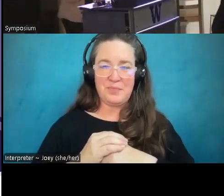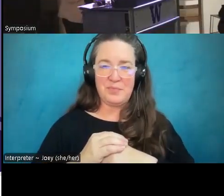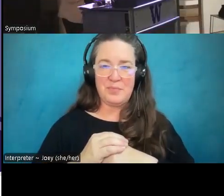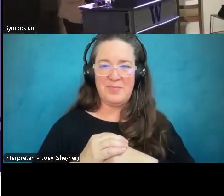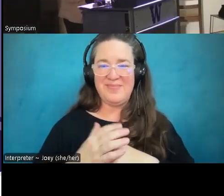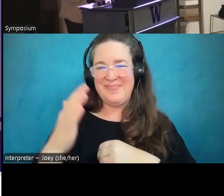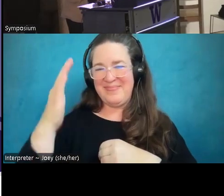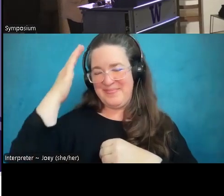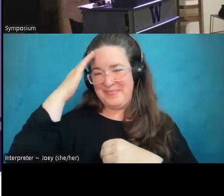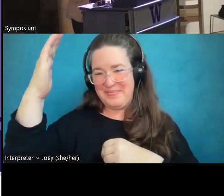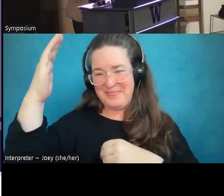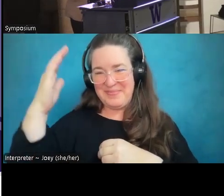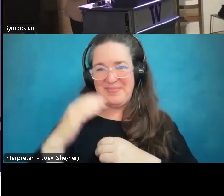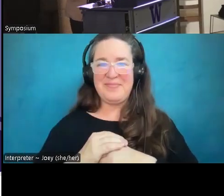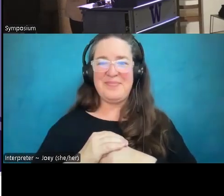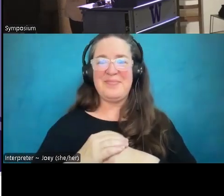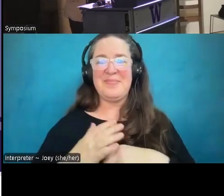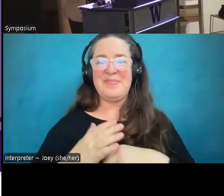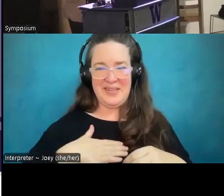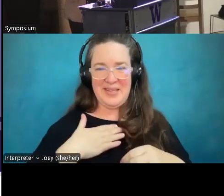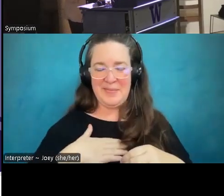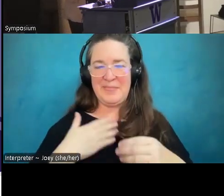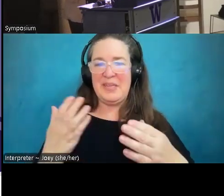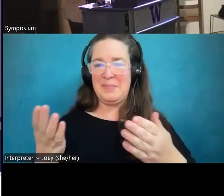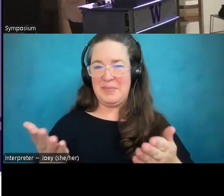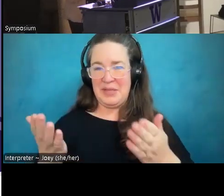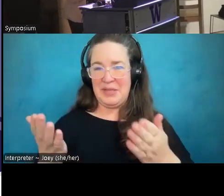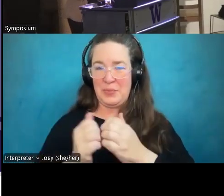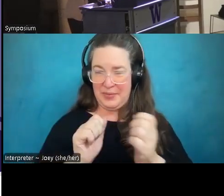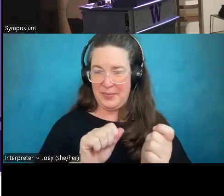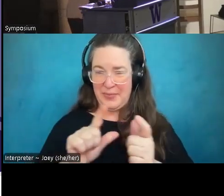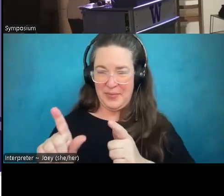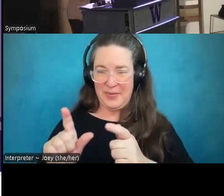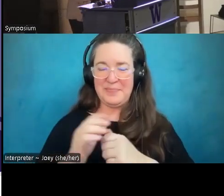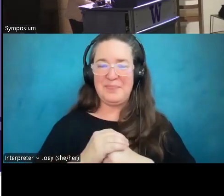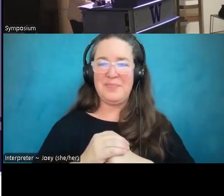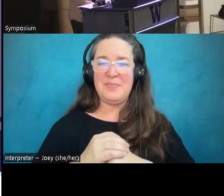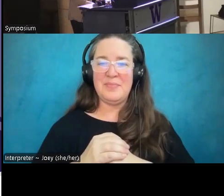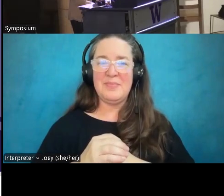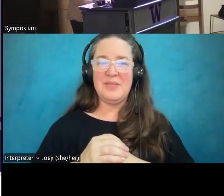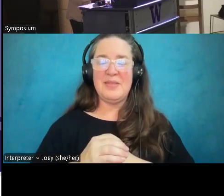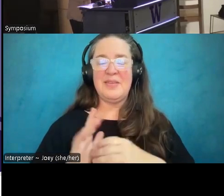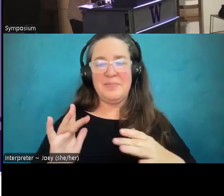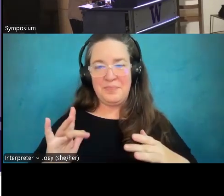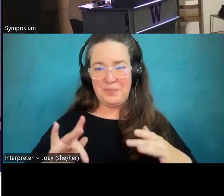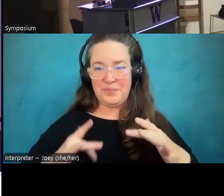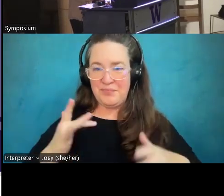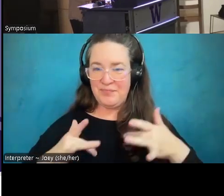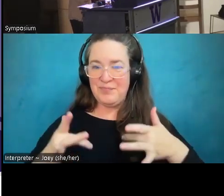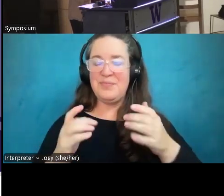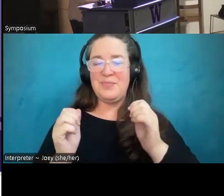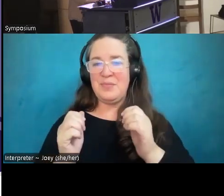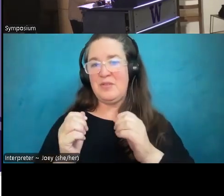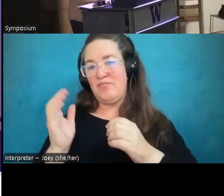Hello. It's great to be here with you all. I really appreciate you being here. And I'm excited to be speaking alongside